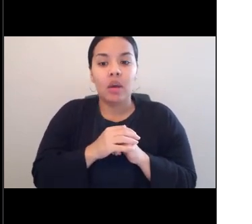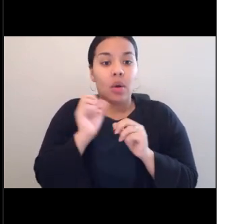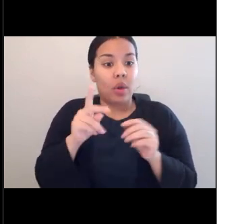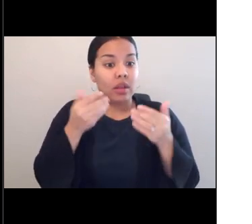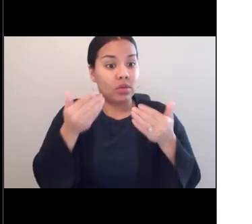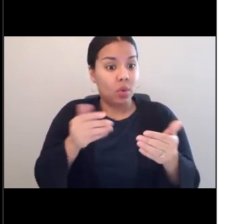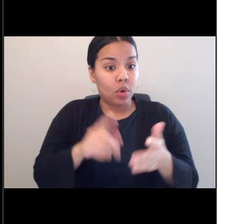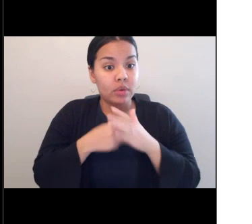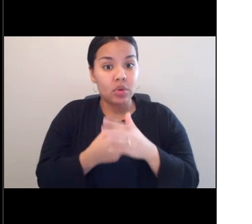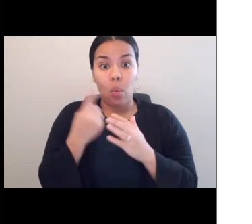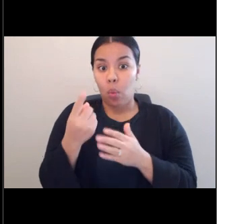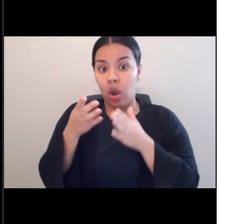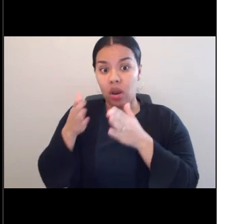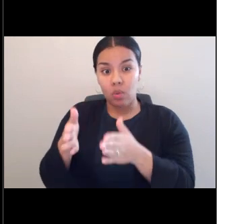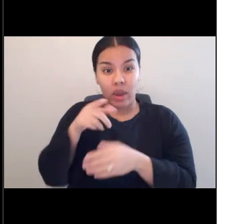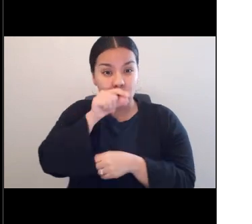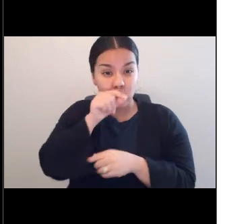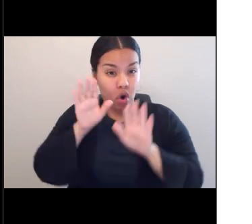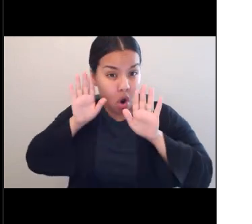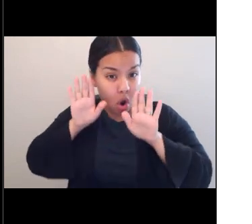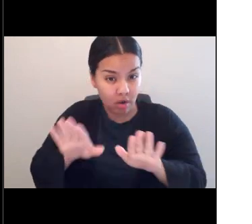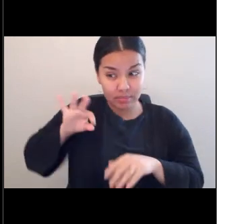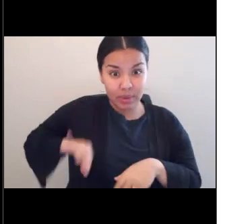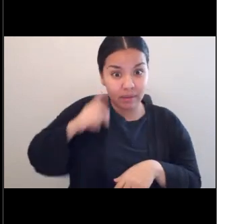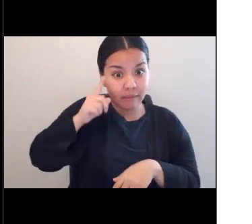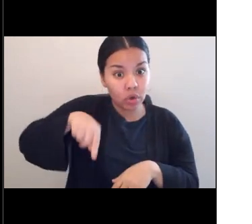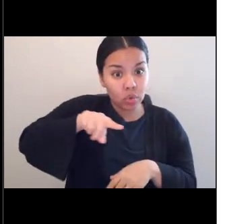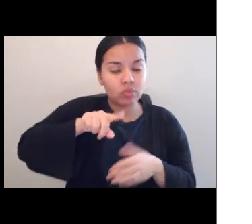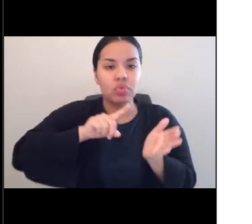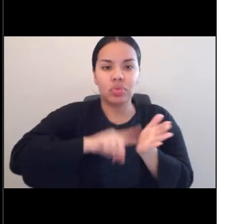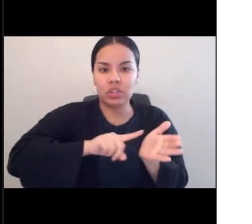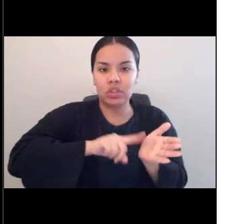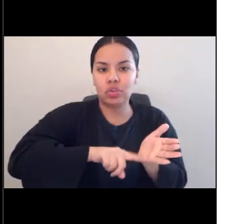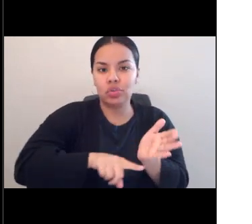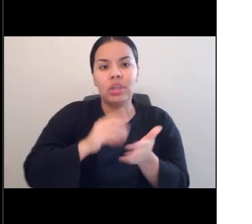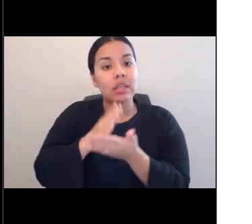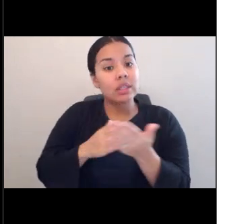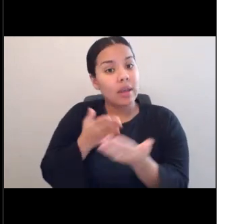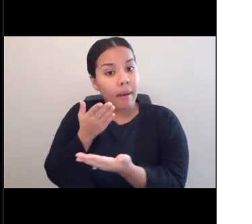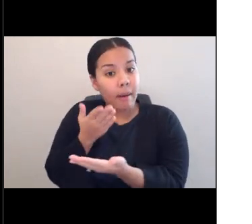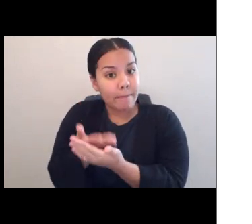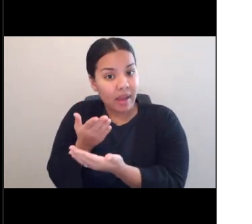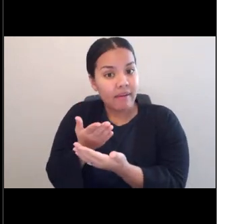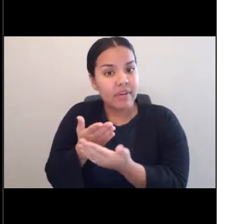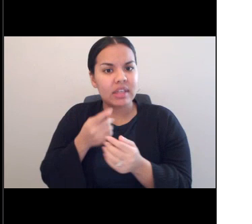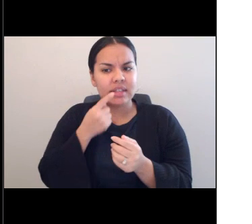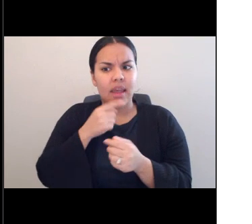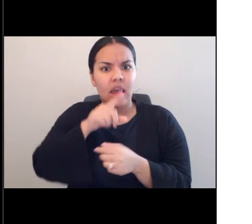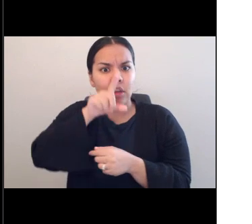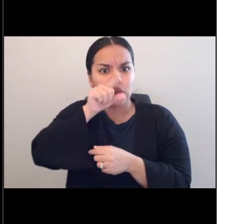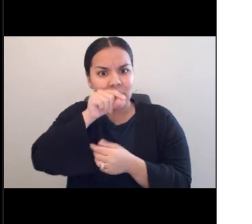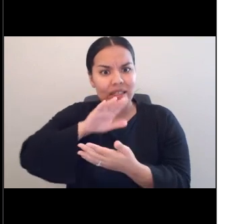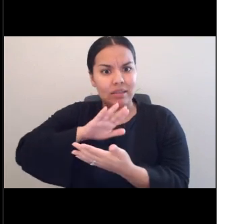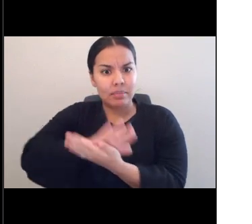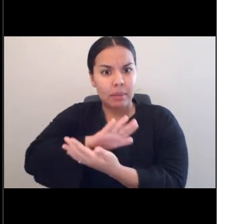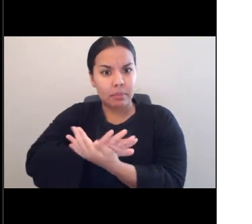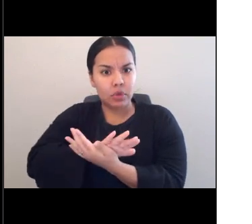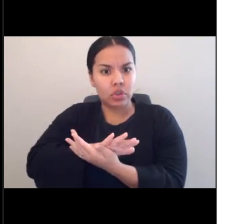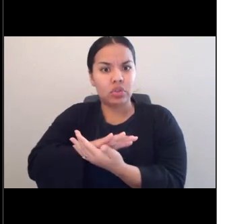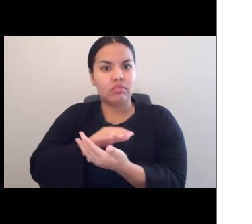be awesome for you is for your research. There's some evidence that tweeted papers get cited more. There's